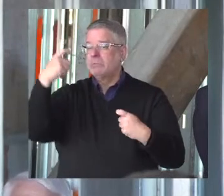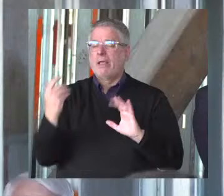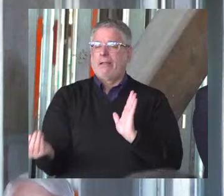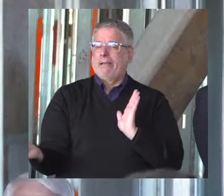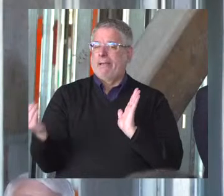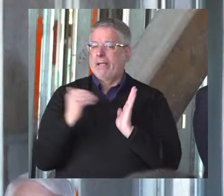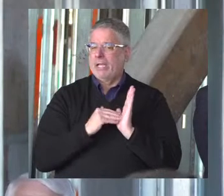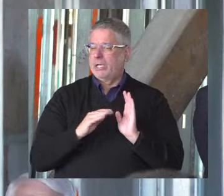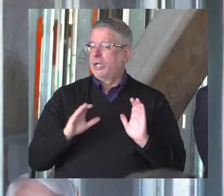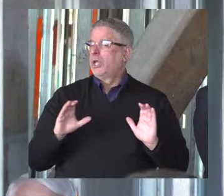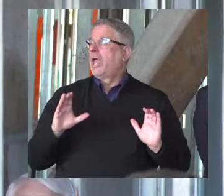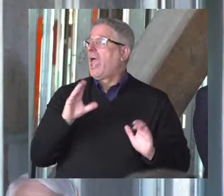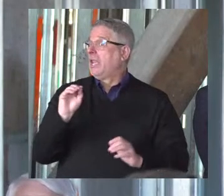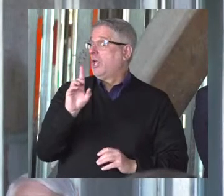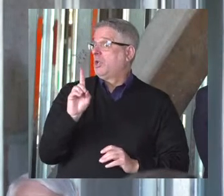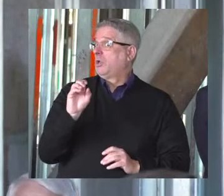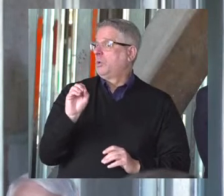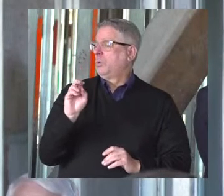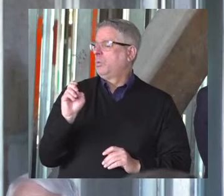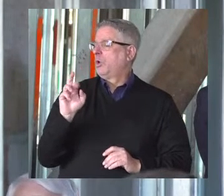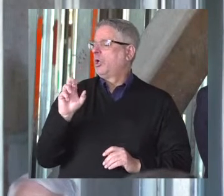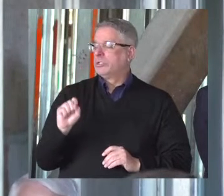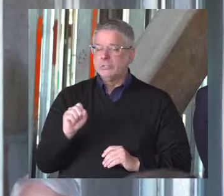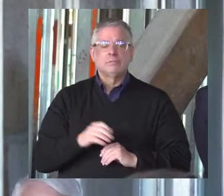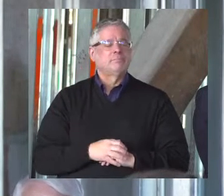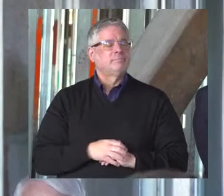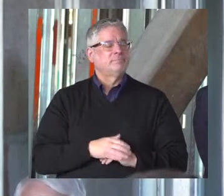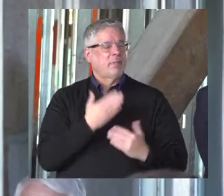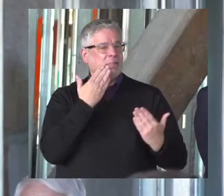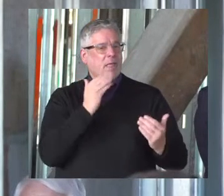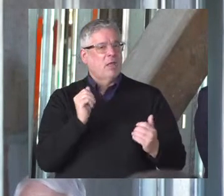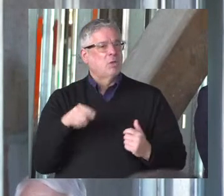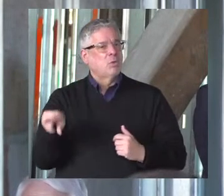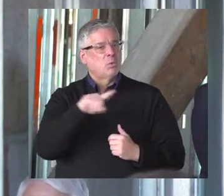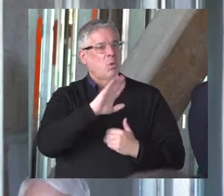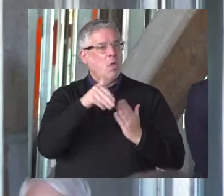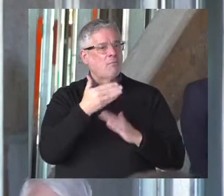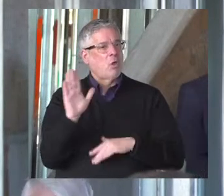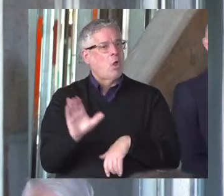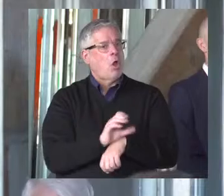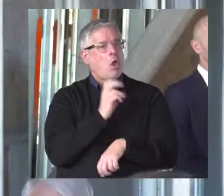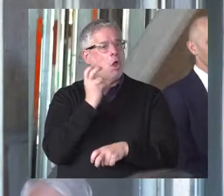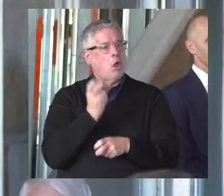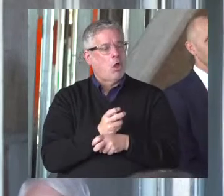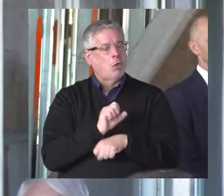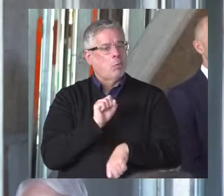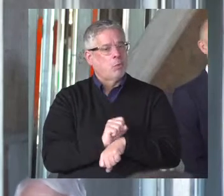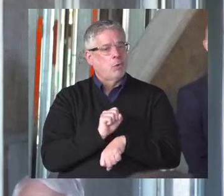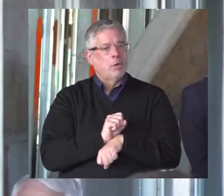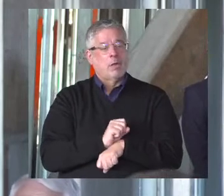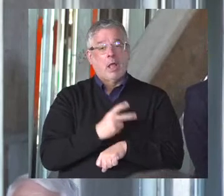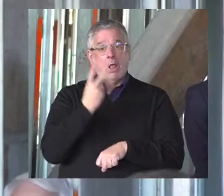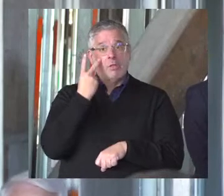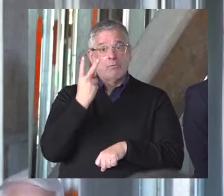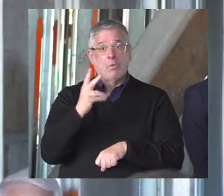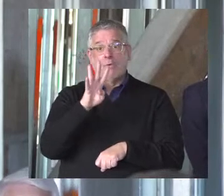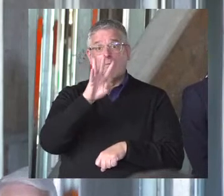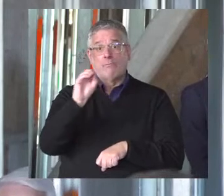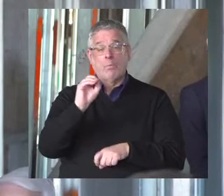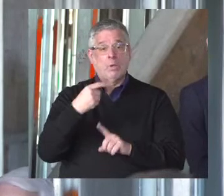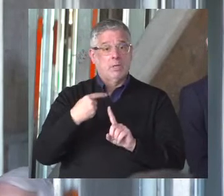again, doers. And so I thank you all for all of your hard work. I look forward to 40 months, if you're